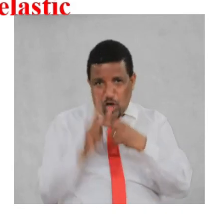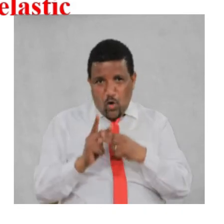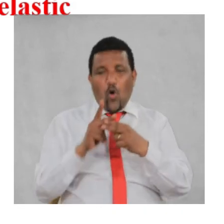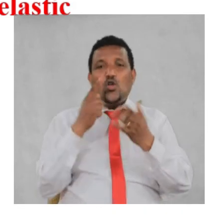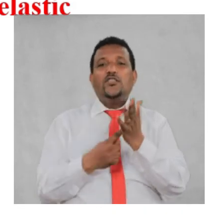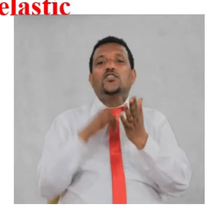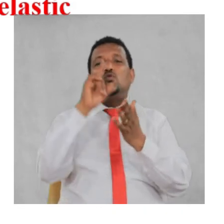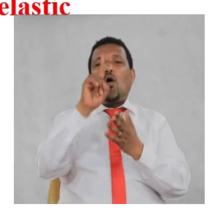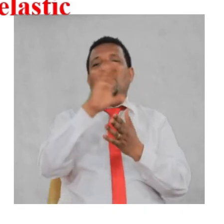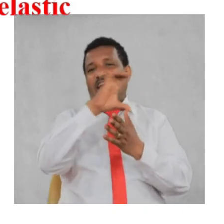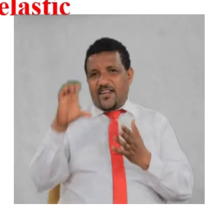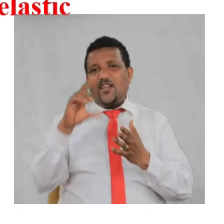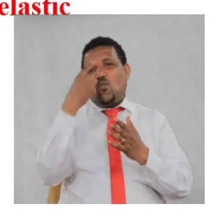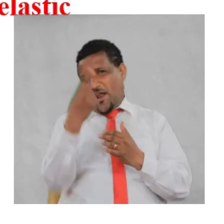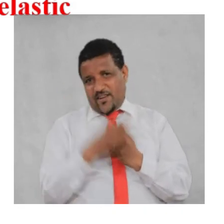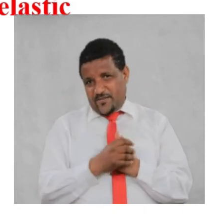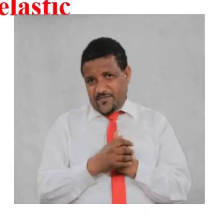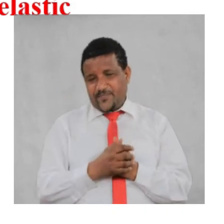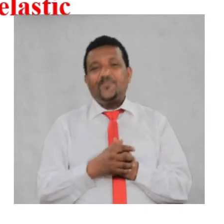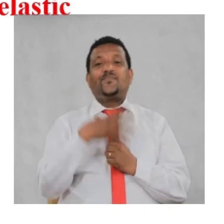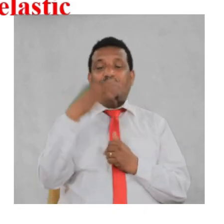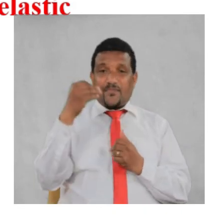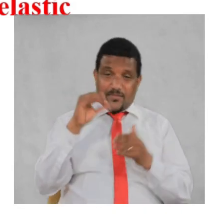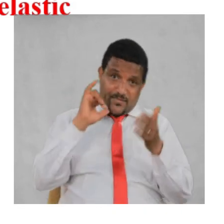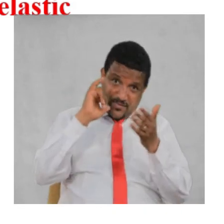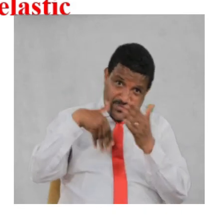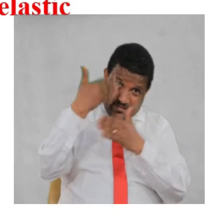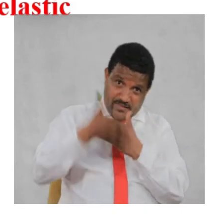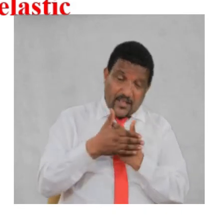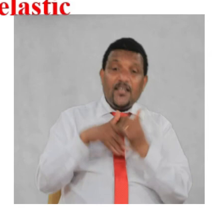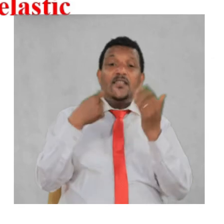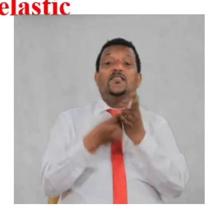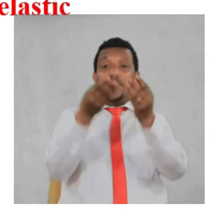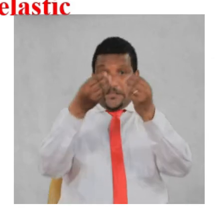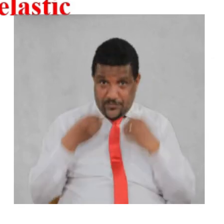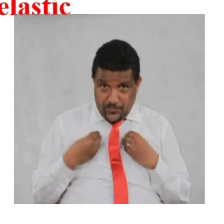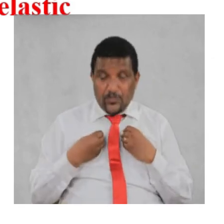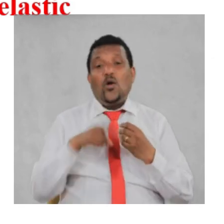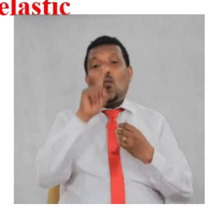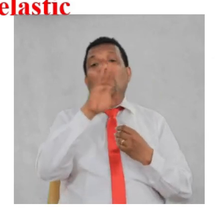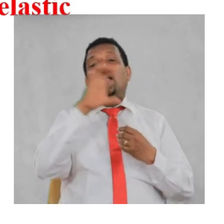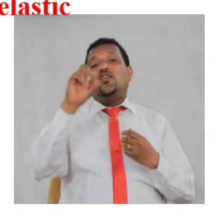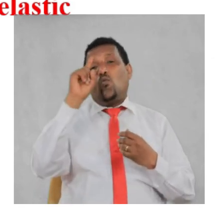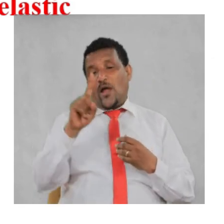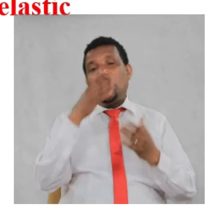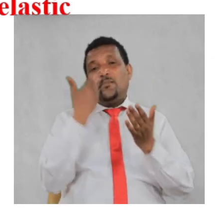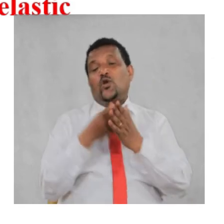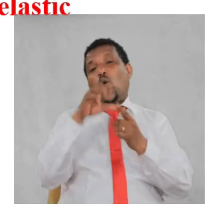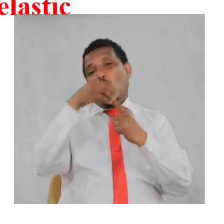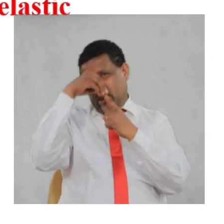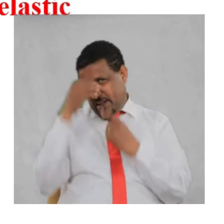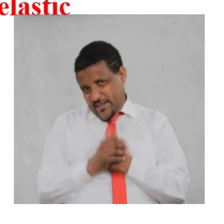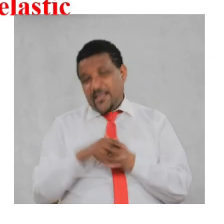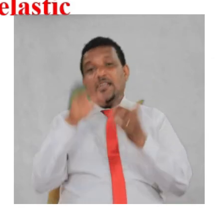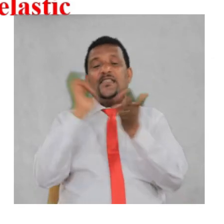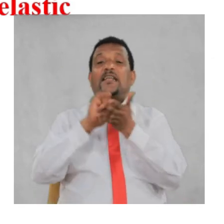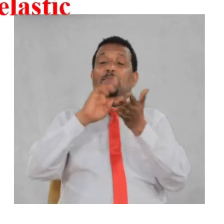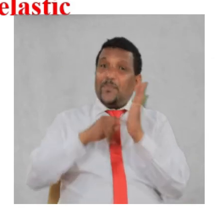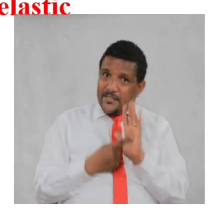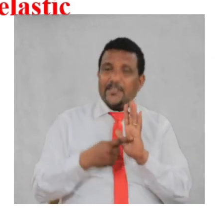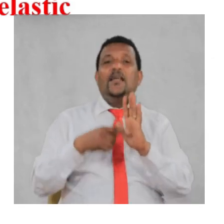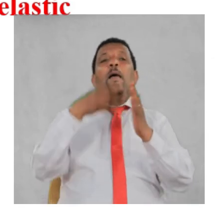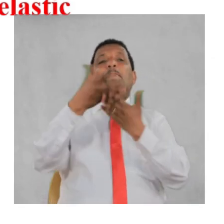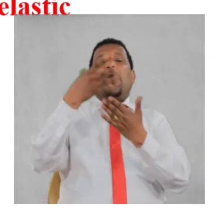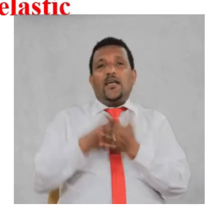is 101, and then this will give you 101 birr only. That means if the buyer